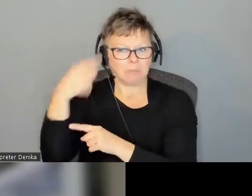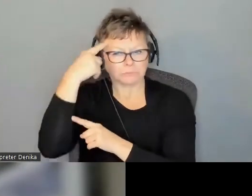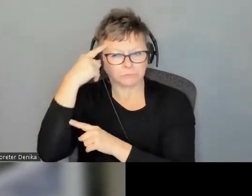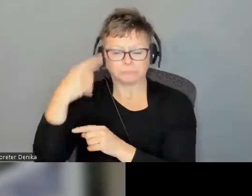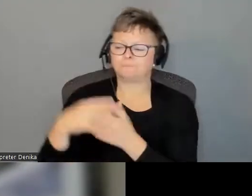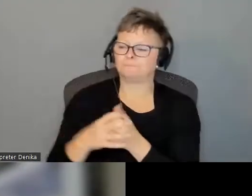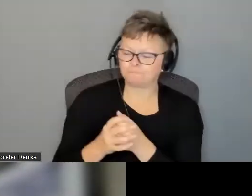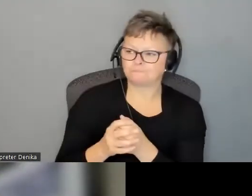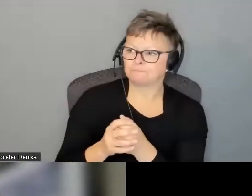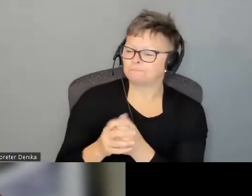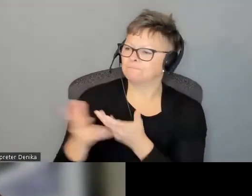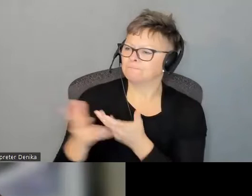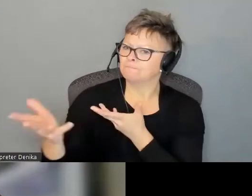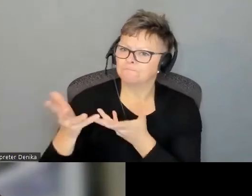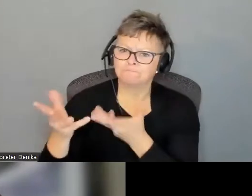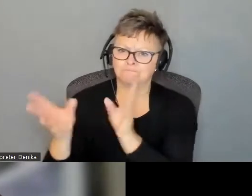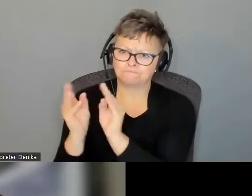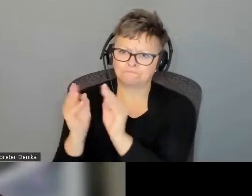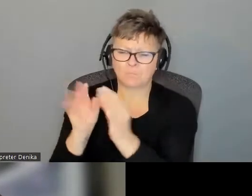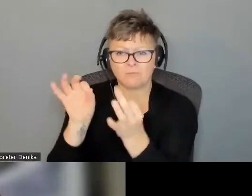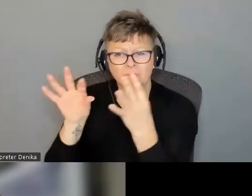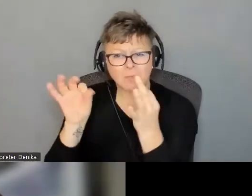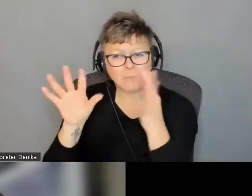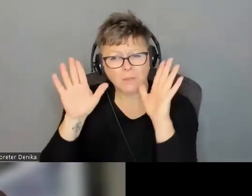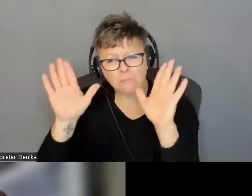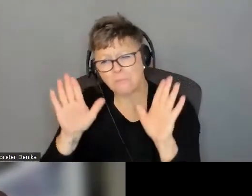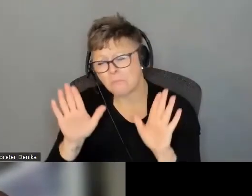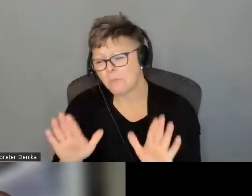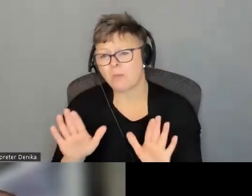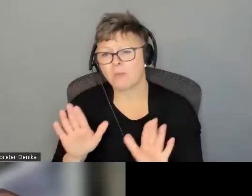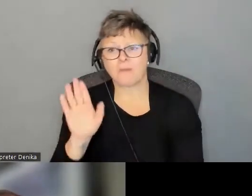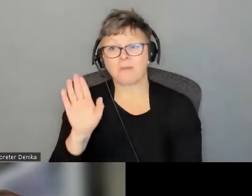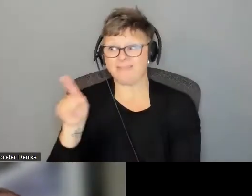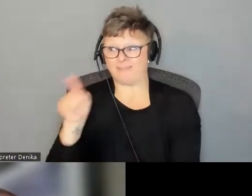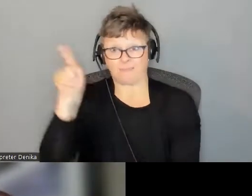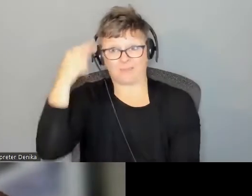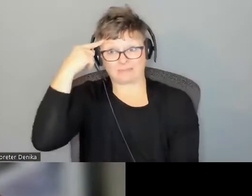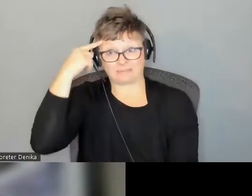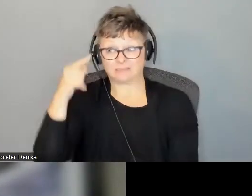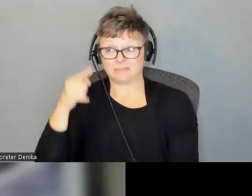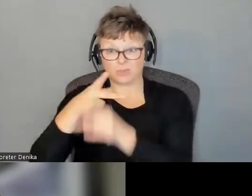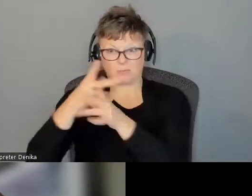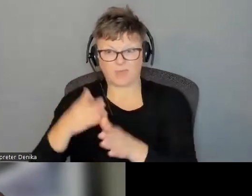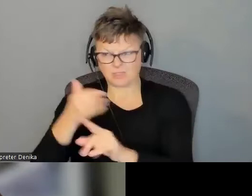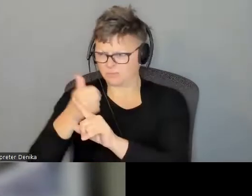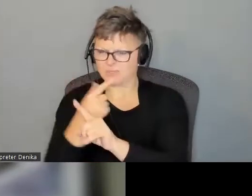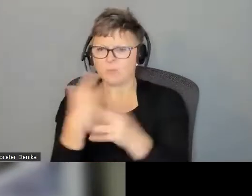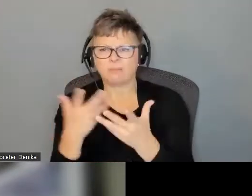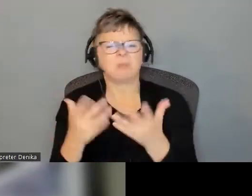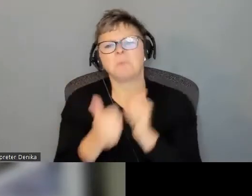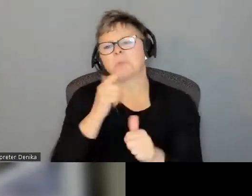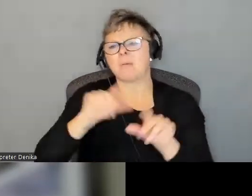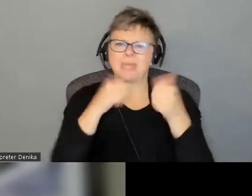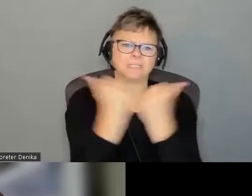from that conversation was incredible. And because what the employer said was, normally these agencies come in and they say, okay,